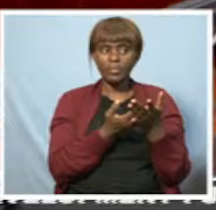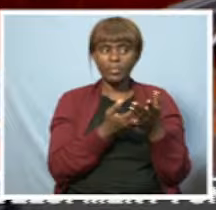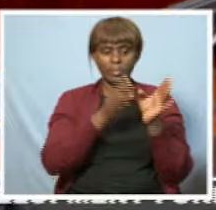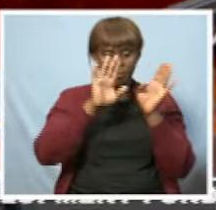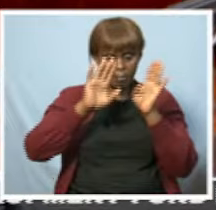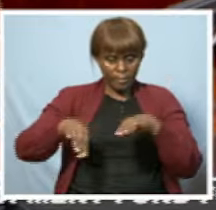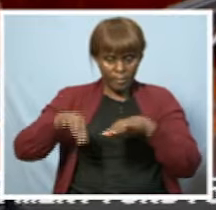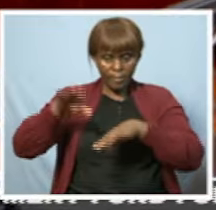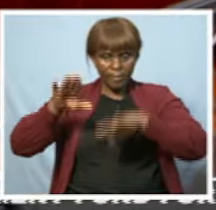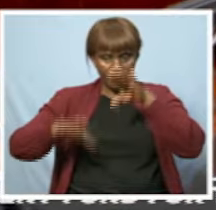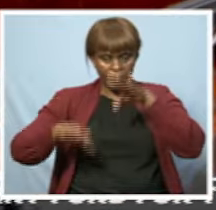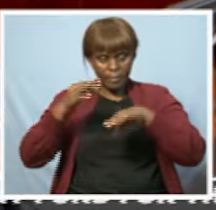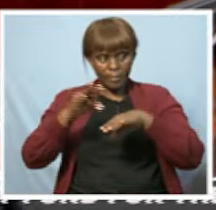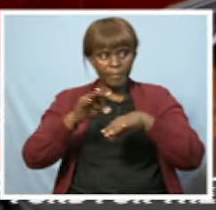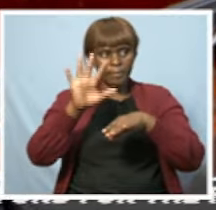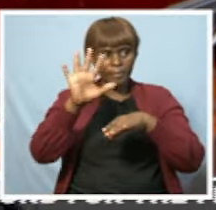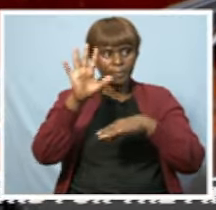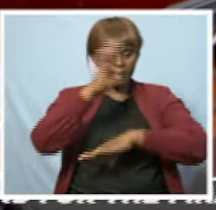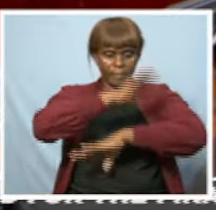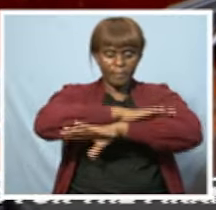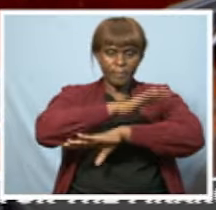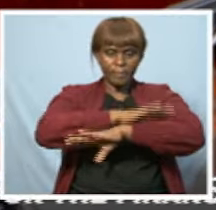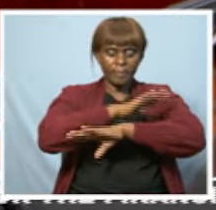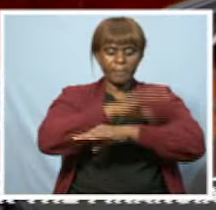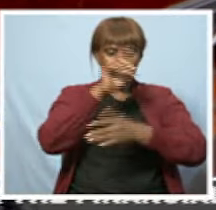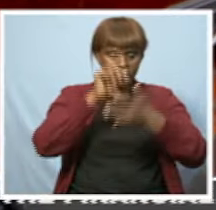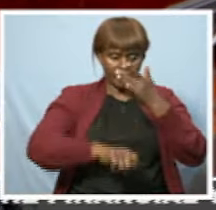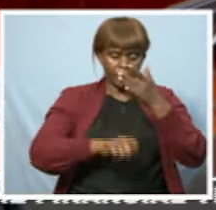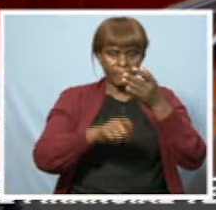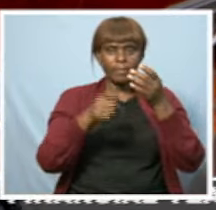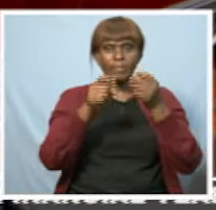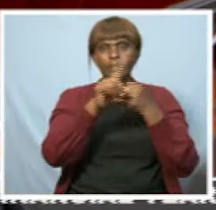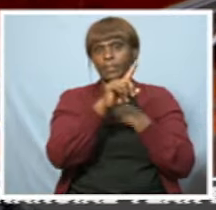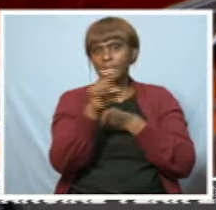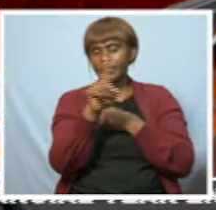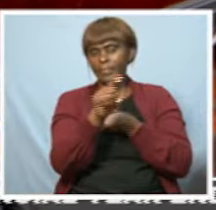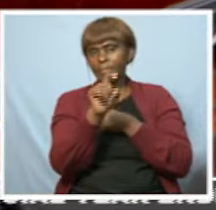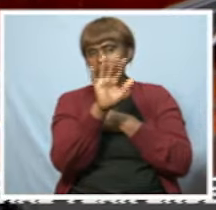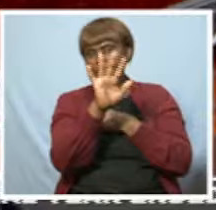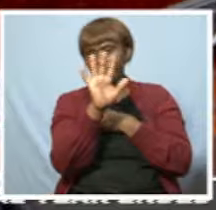Leaving a balance of 5 desks with